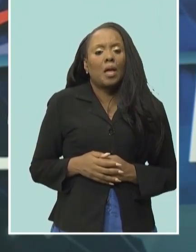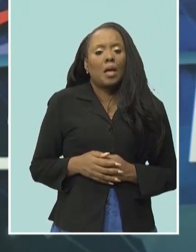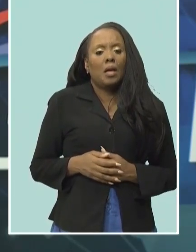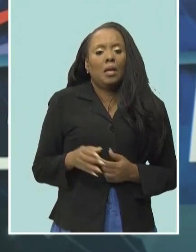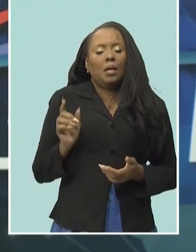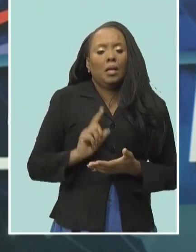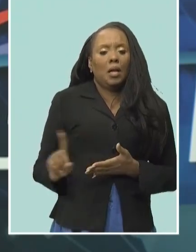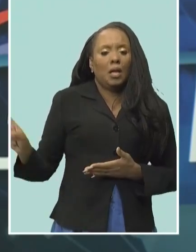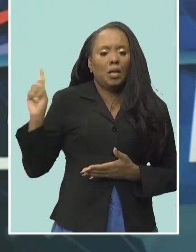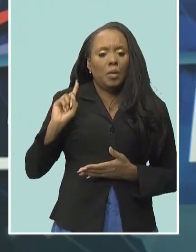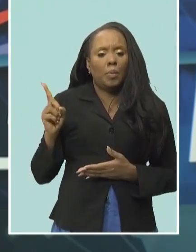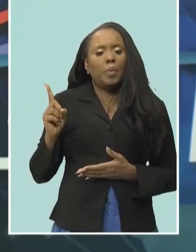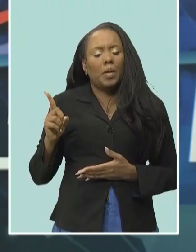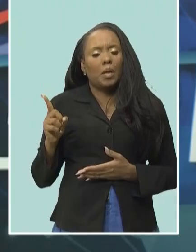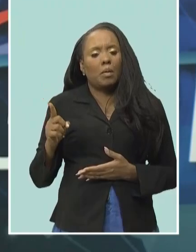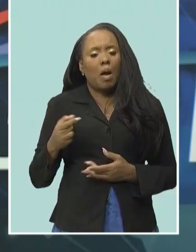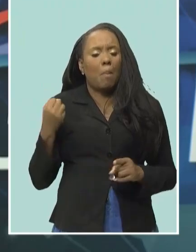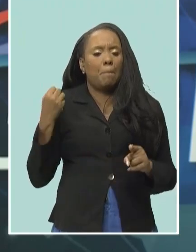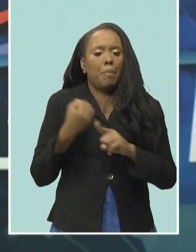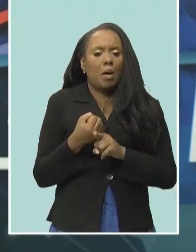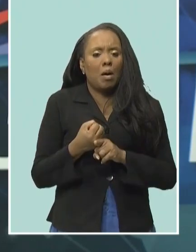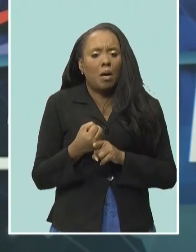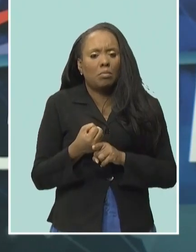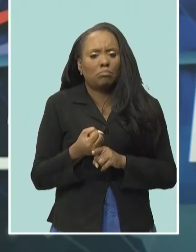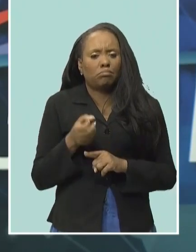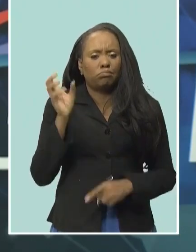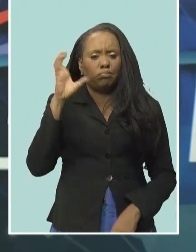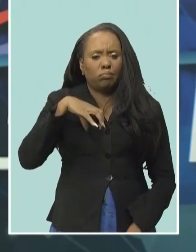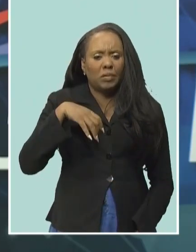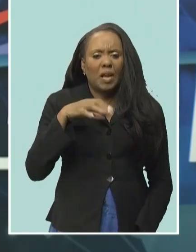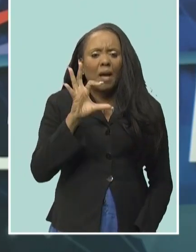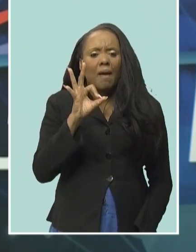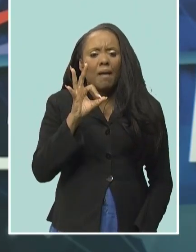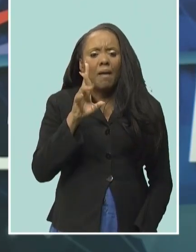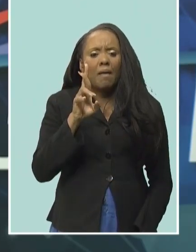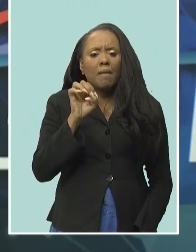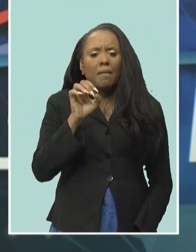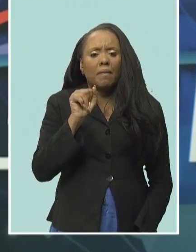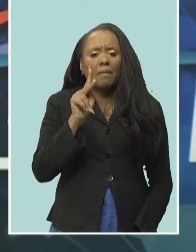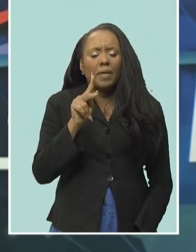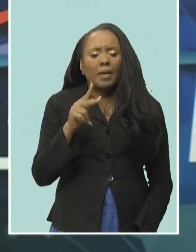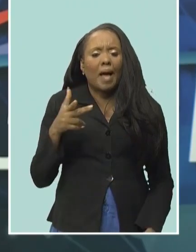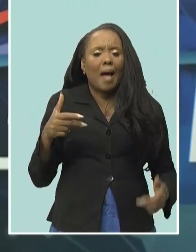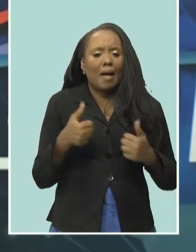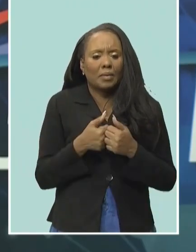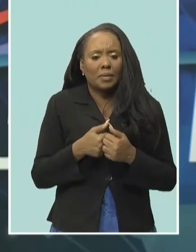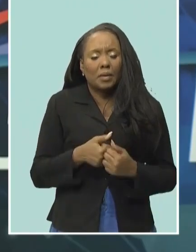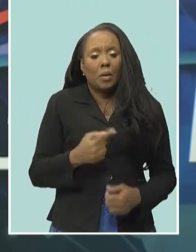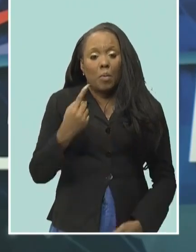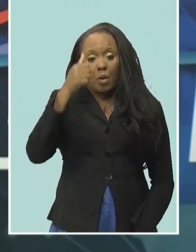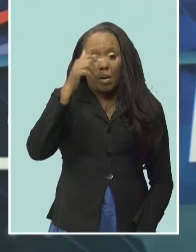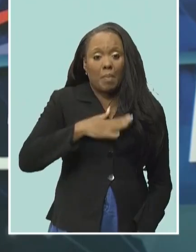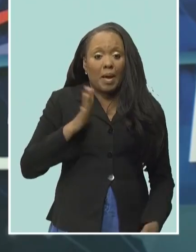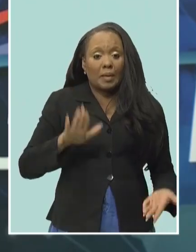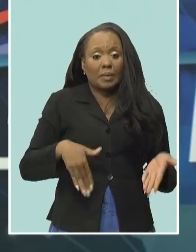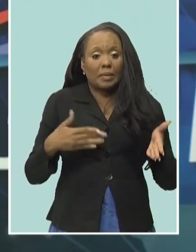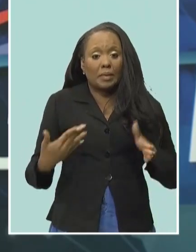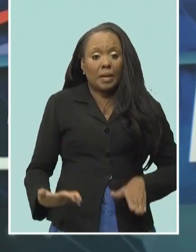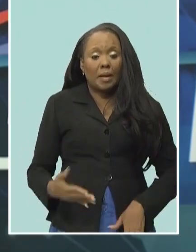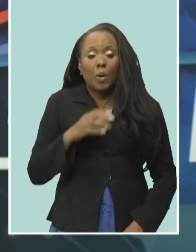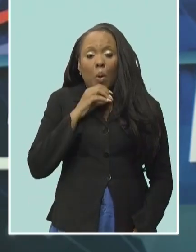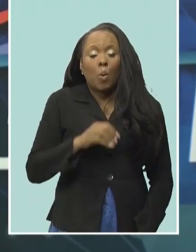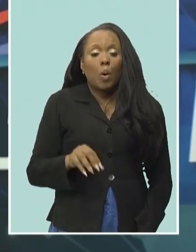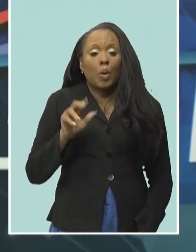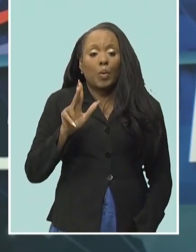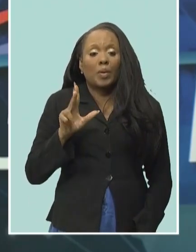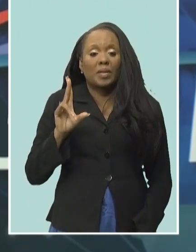freak accident at Rogers Quarry, which took the life of 37-year-old excavator operator Rohan Wendt. He was killed when a large